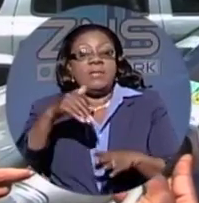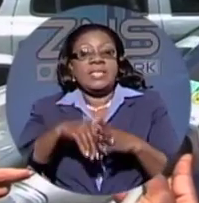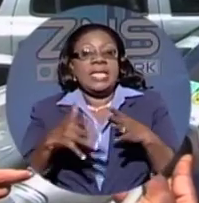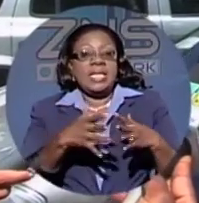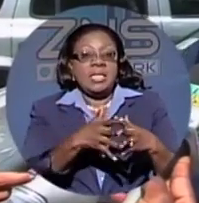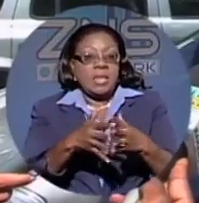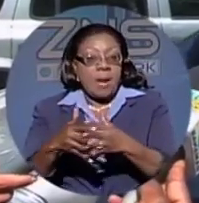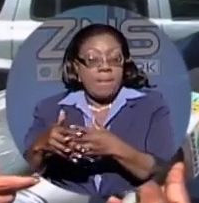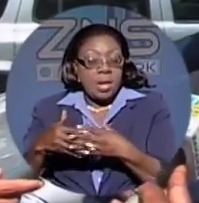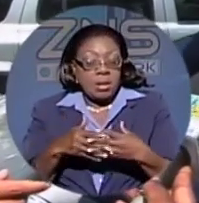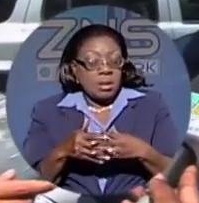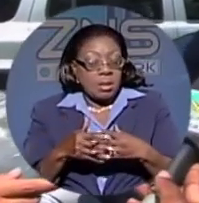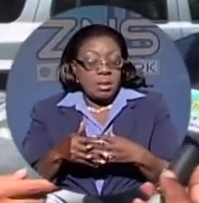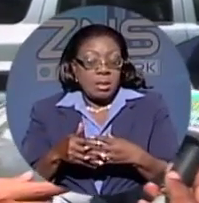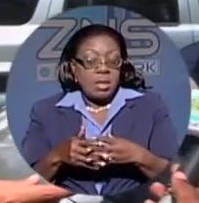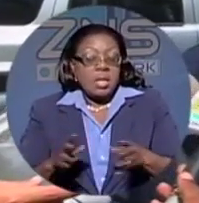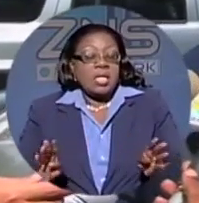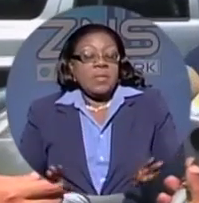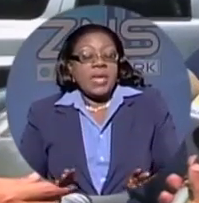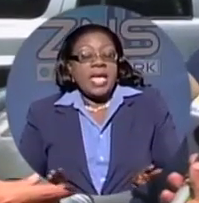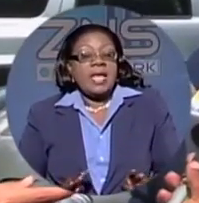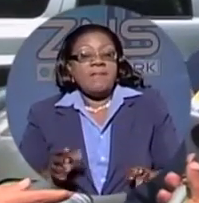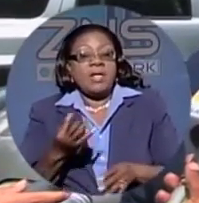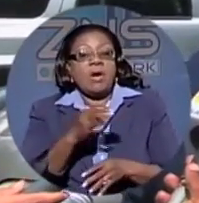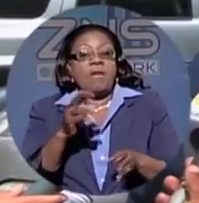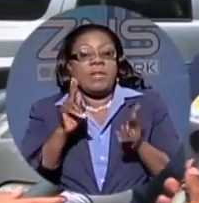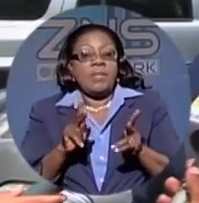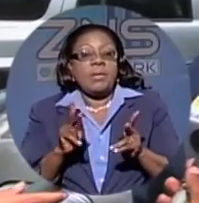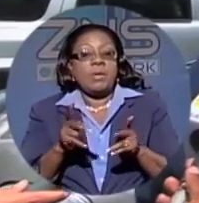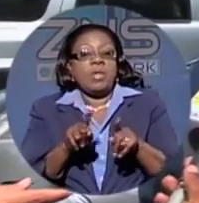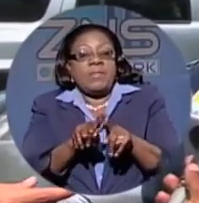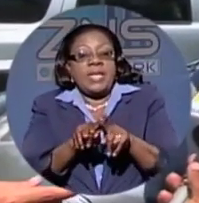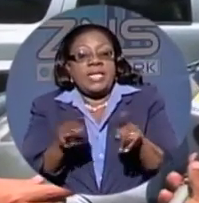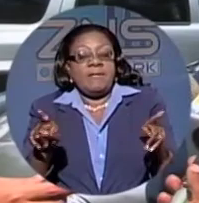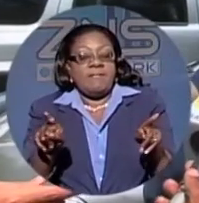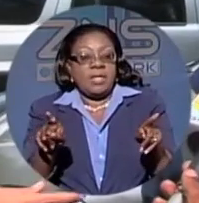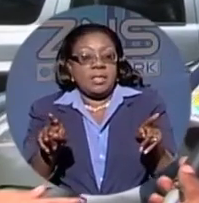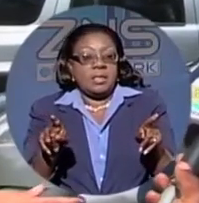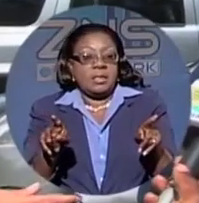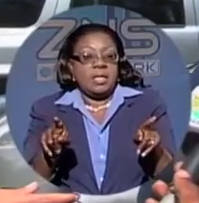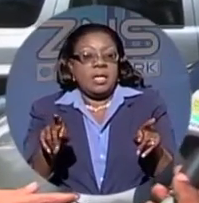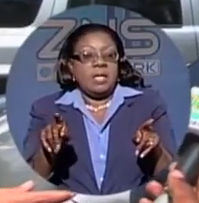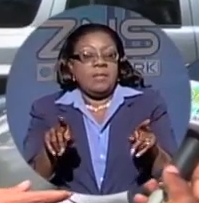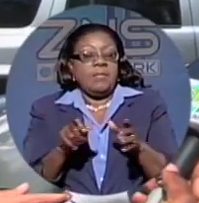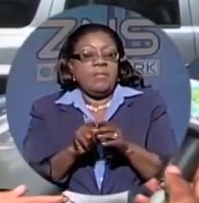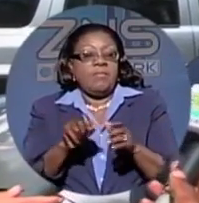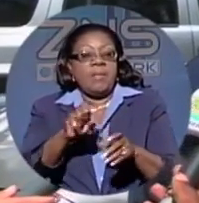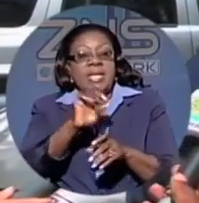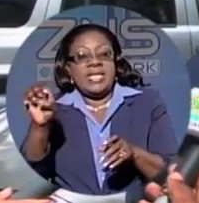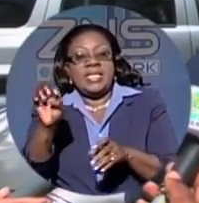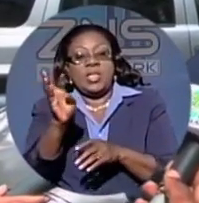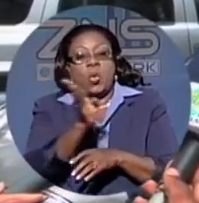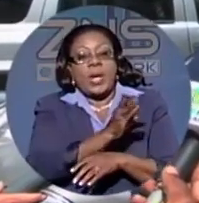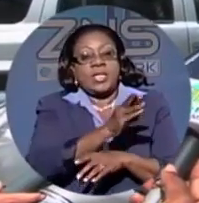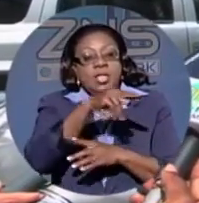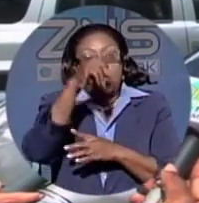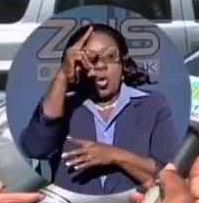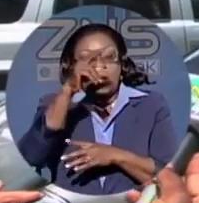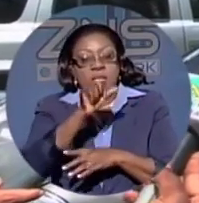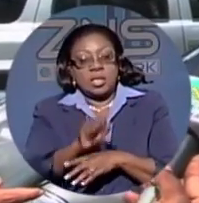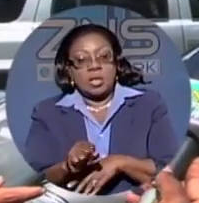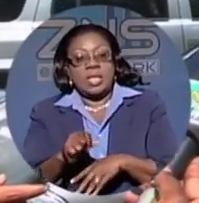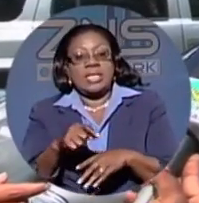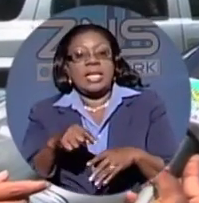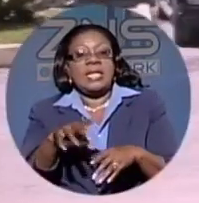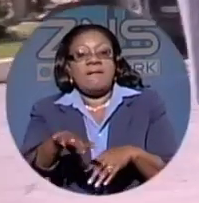over 300 million residents would have been on red alert from east to west, north to south, until that matter